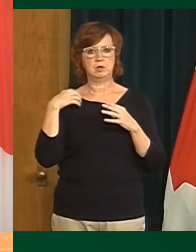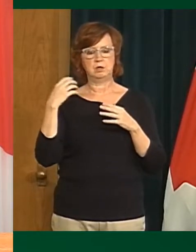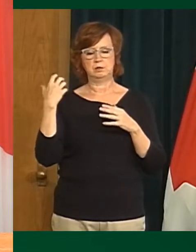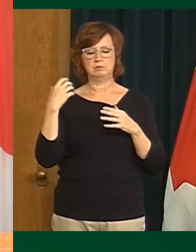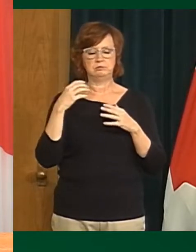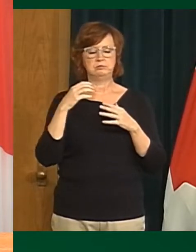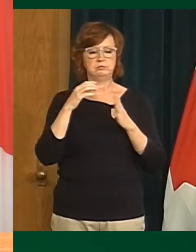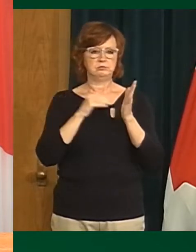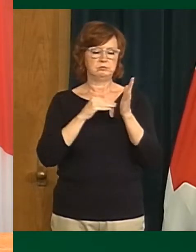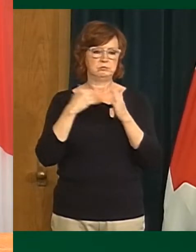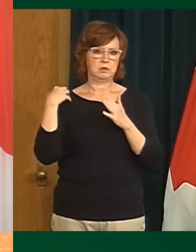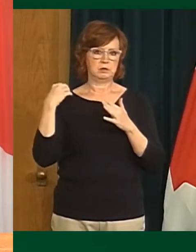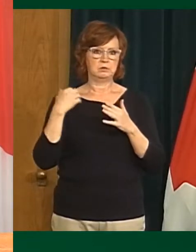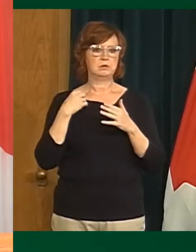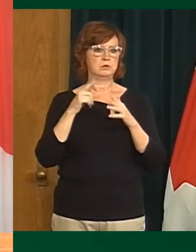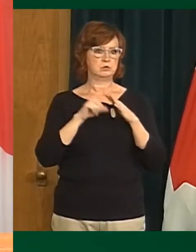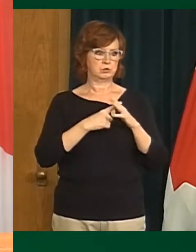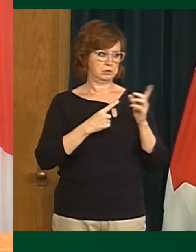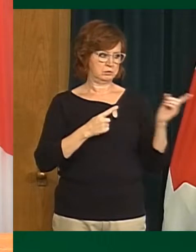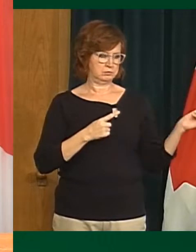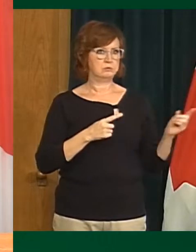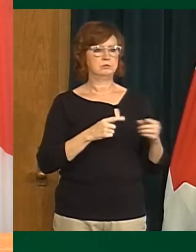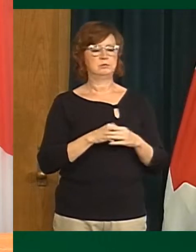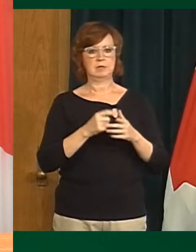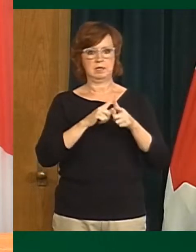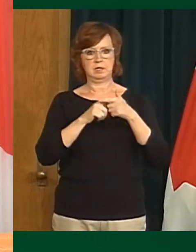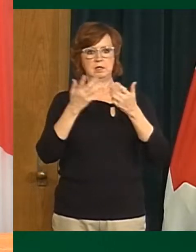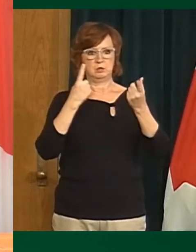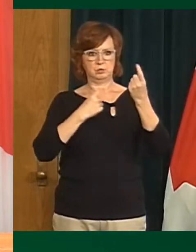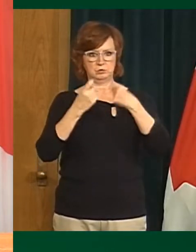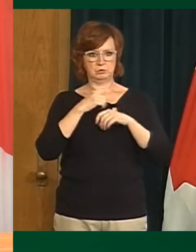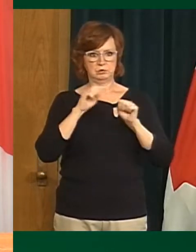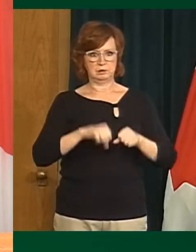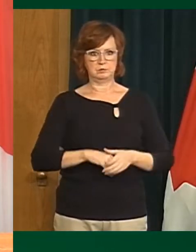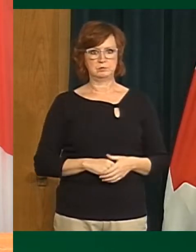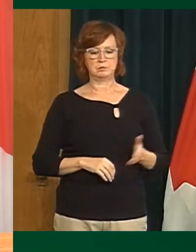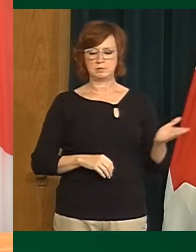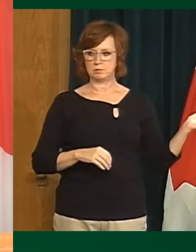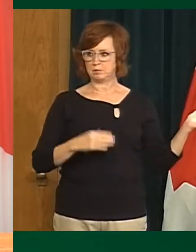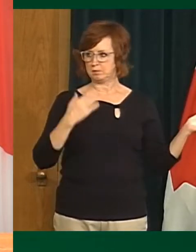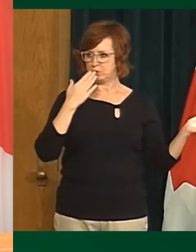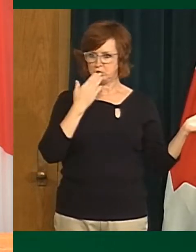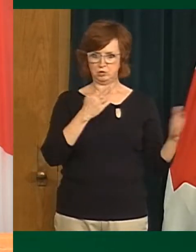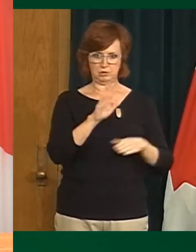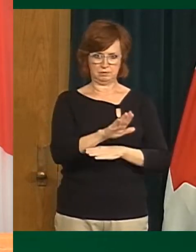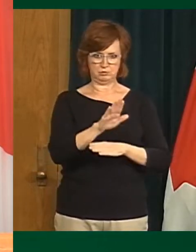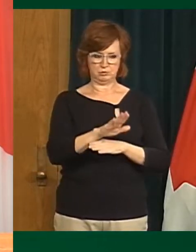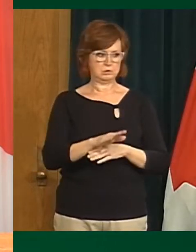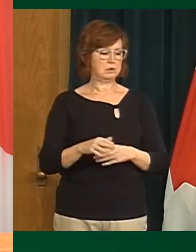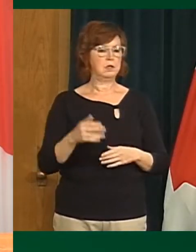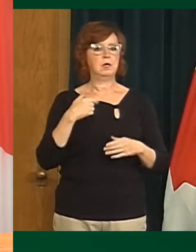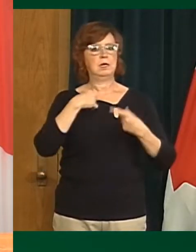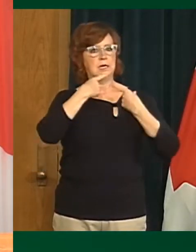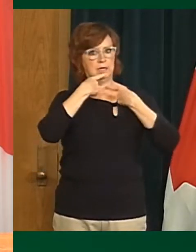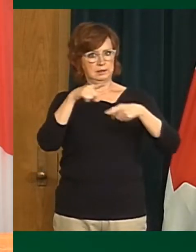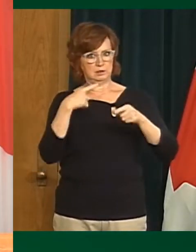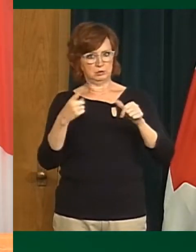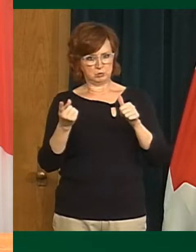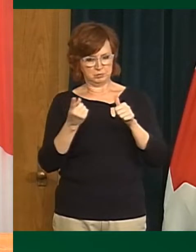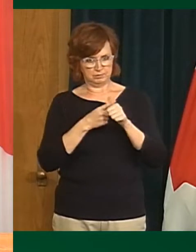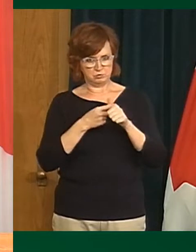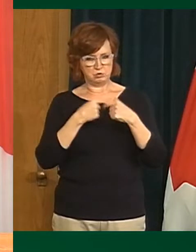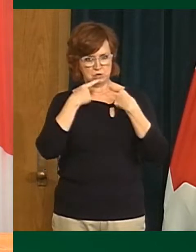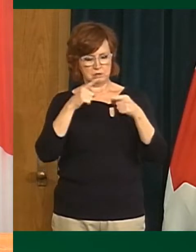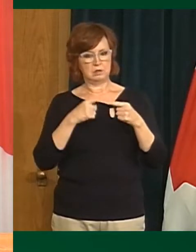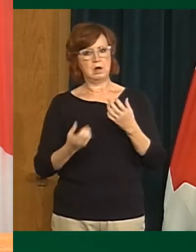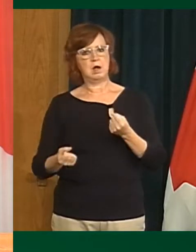for questions. Go ahead, Dr. Shahab. Good afternoon. So I'll just begin with some announcements on